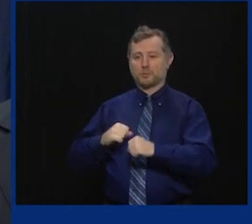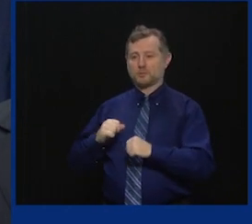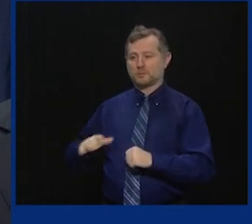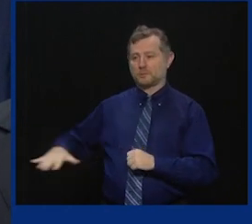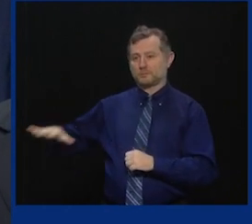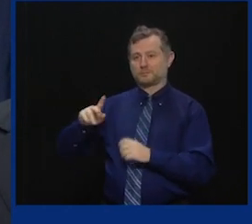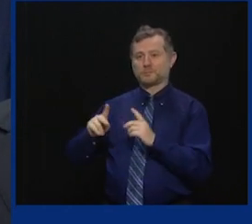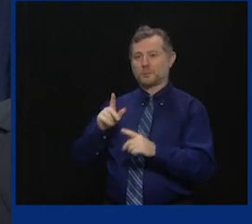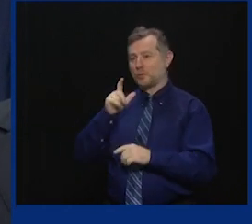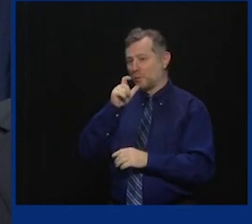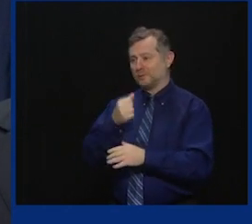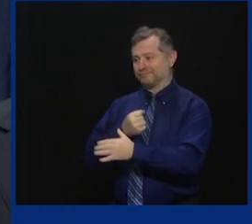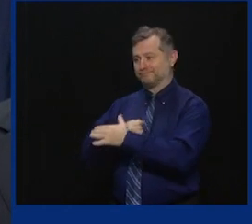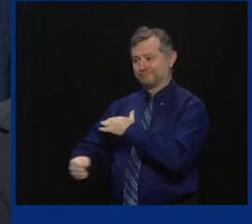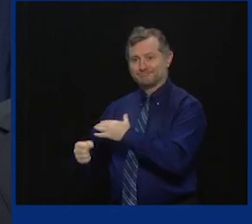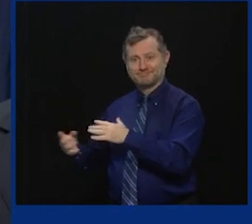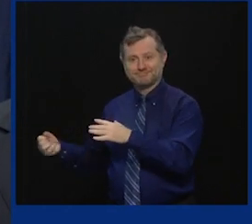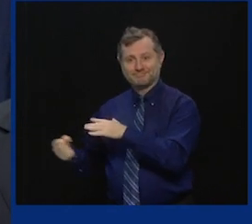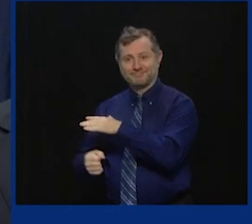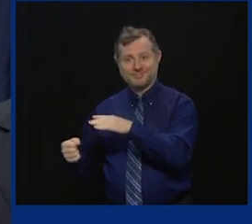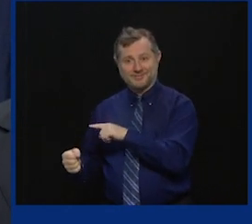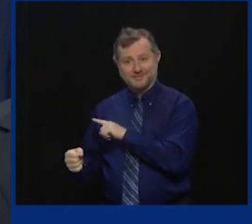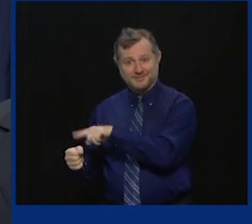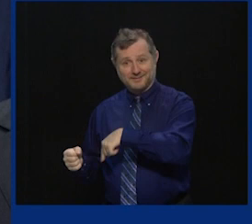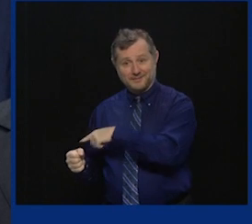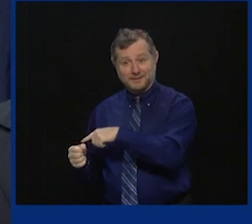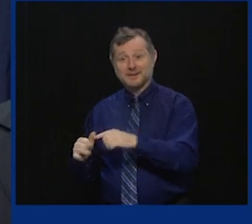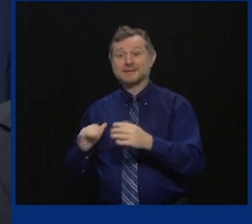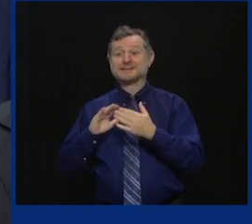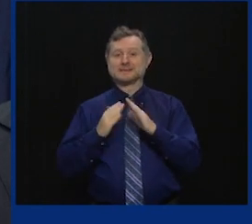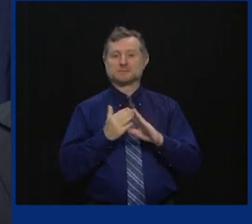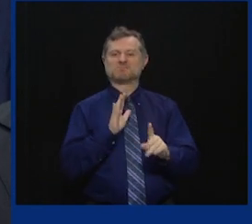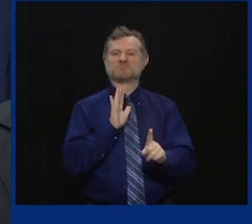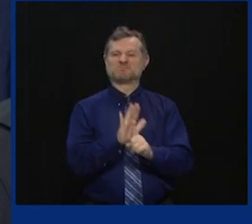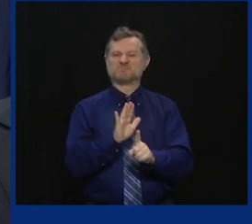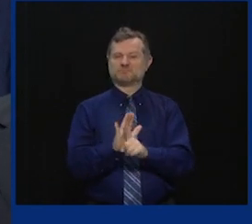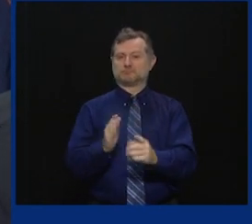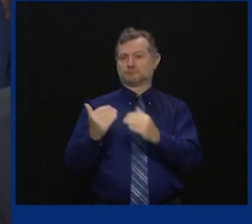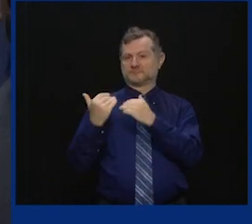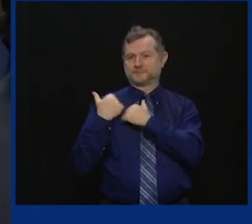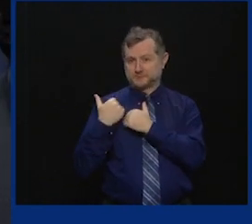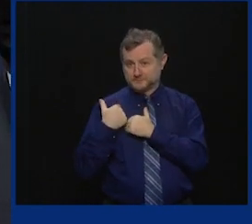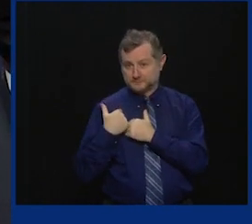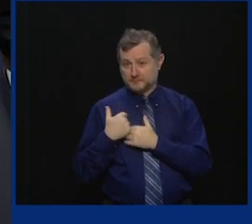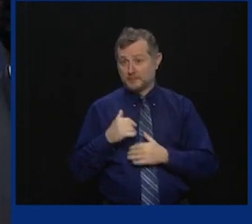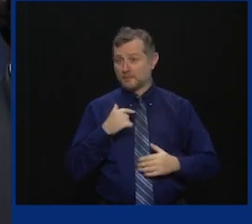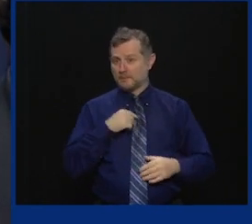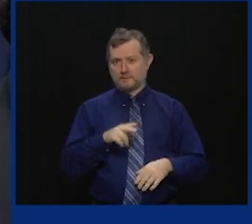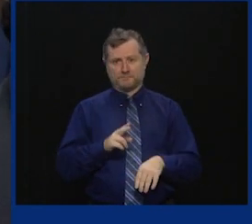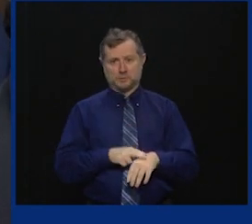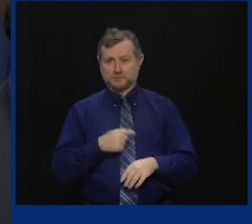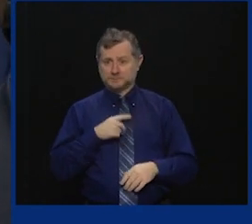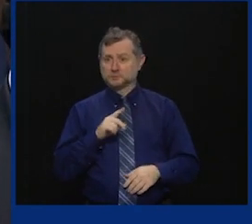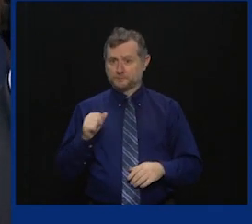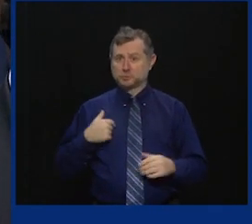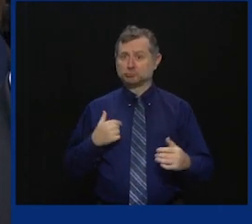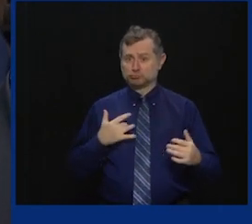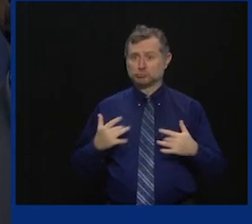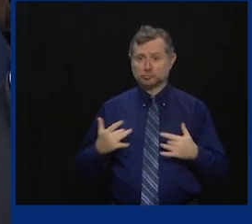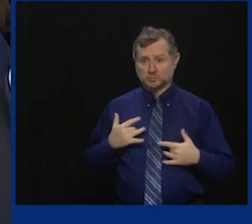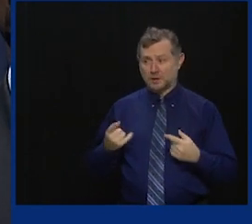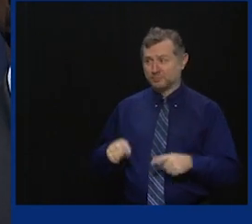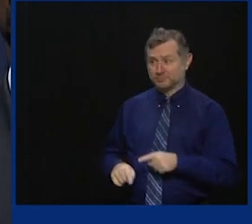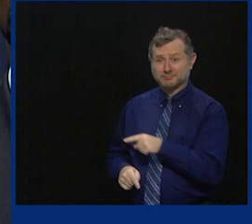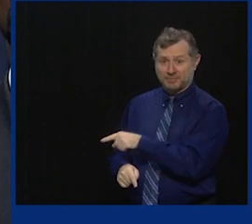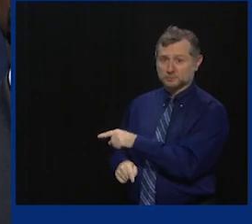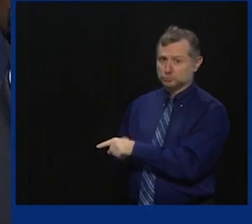city. And as a district attorney, of course, I am very concerned about what's happening. During COVID, during the